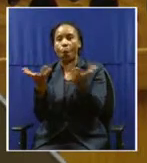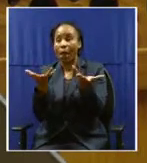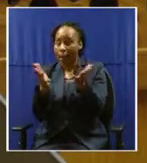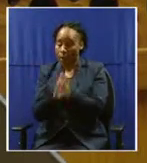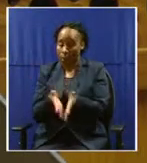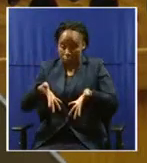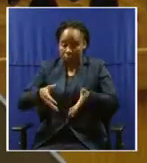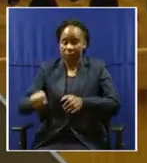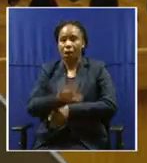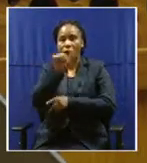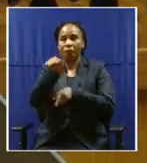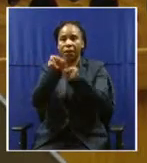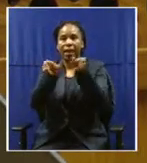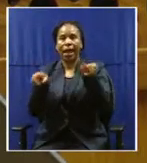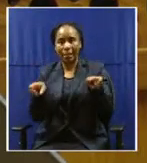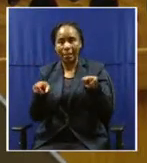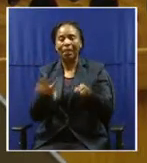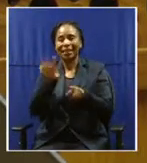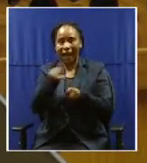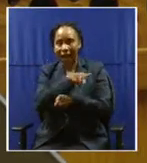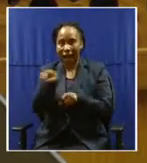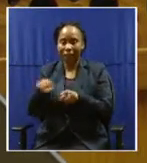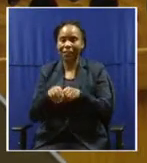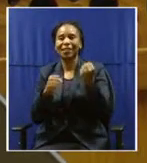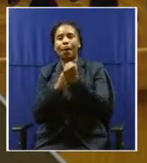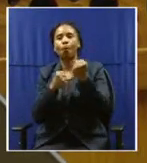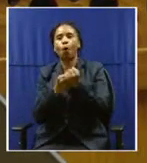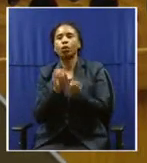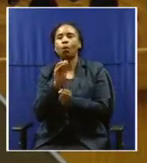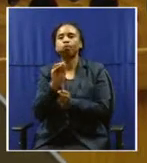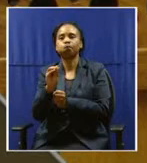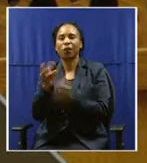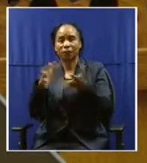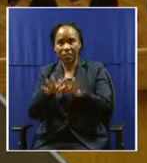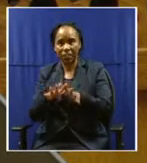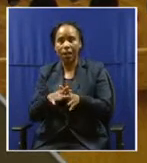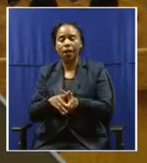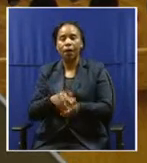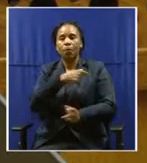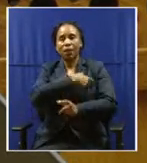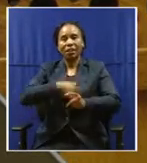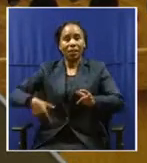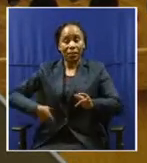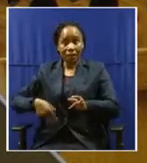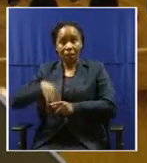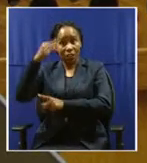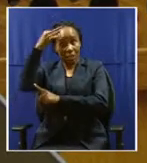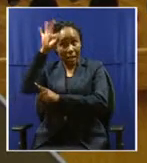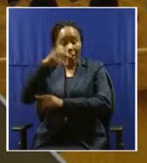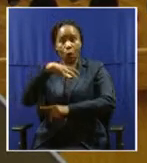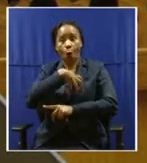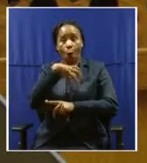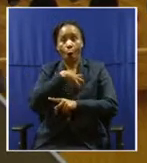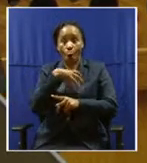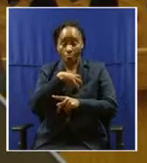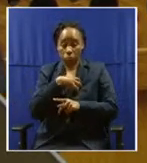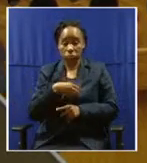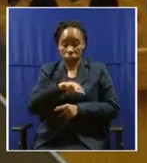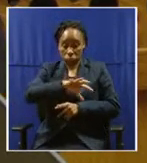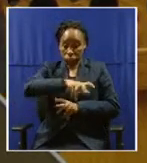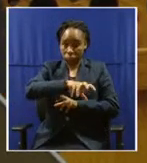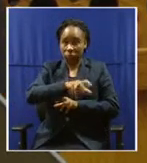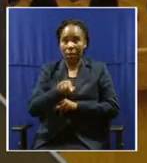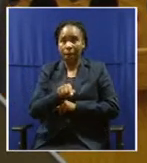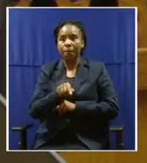Now, to support our reform process, the Presidential State-Owned Enterprise Council has outlined a clear set